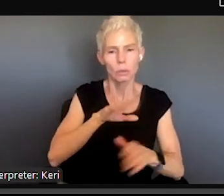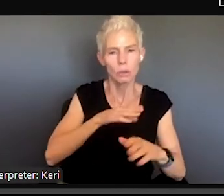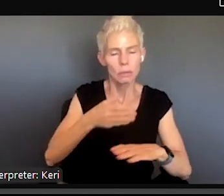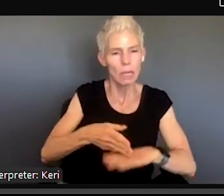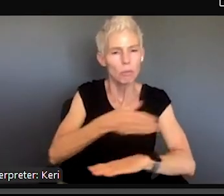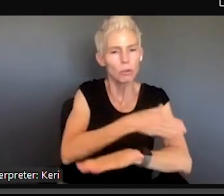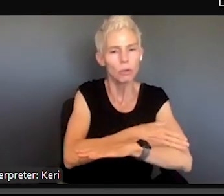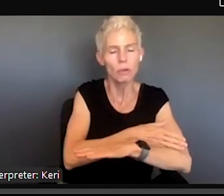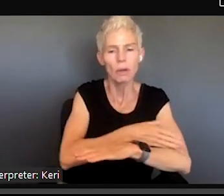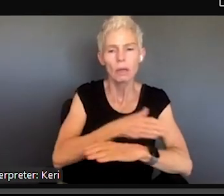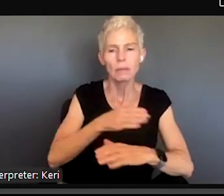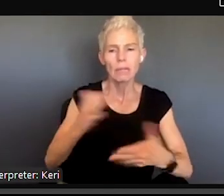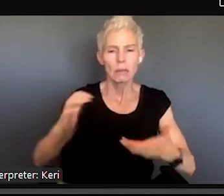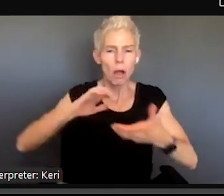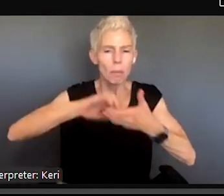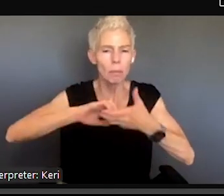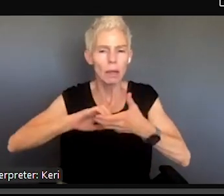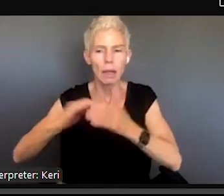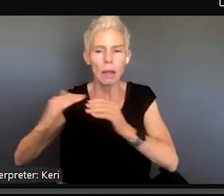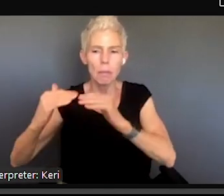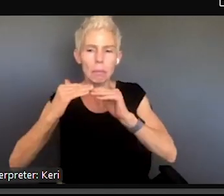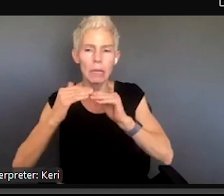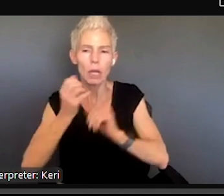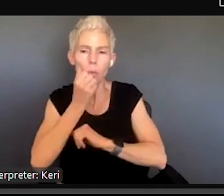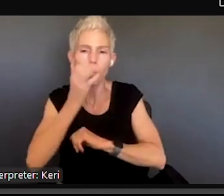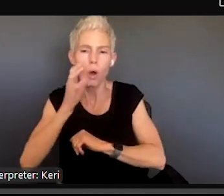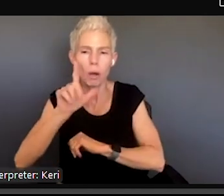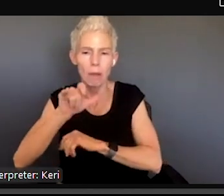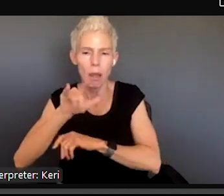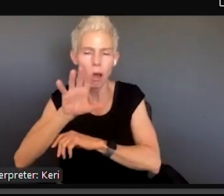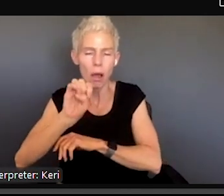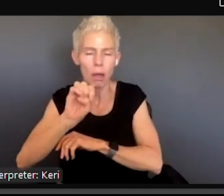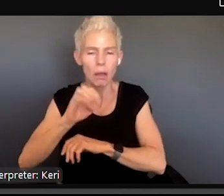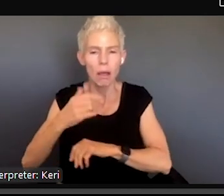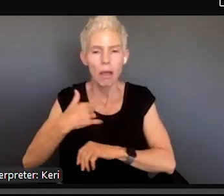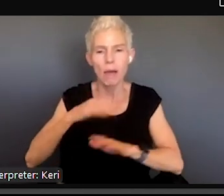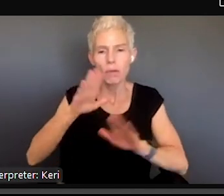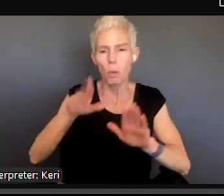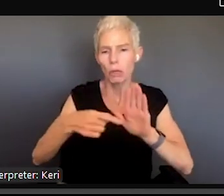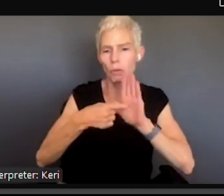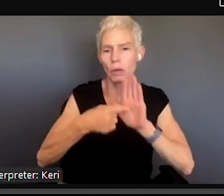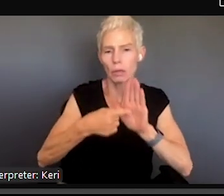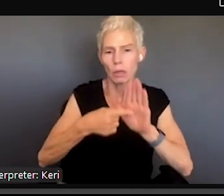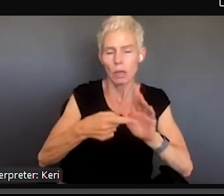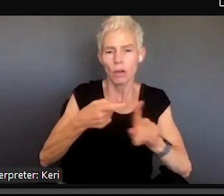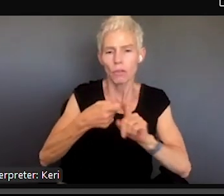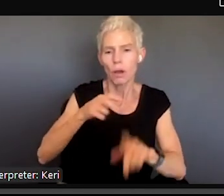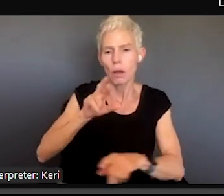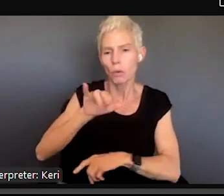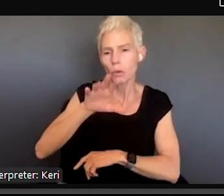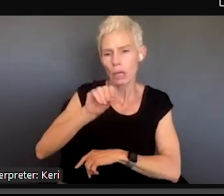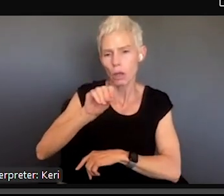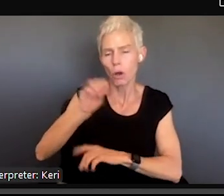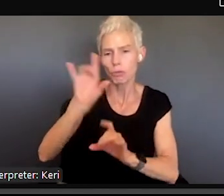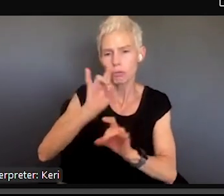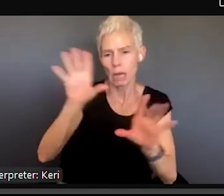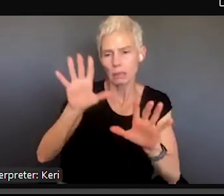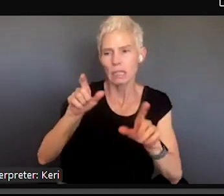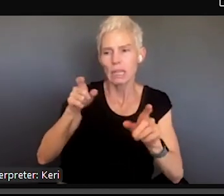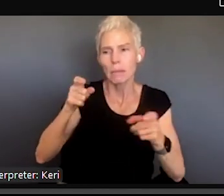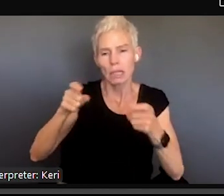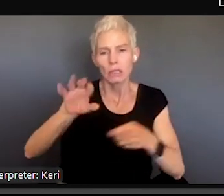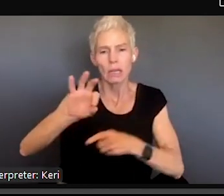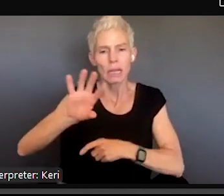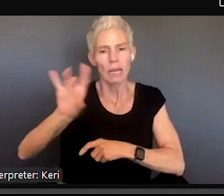line. So we have a wonderful representative here from Real Crisis who manages 988 for the entire state of